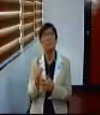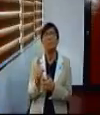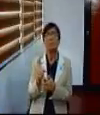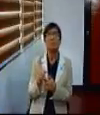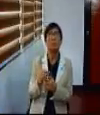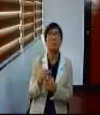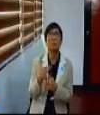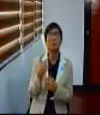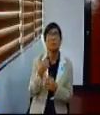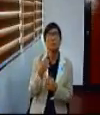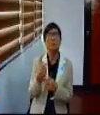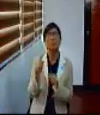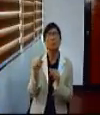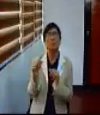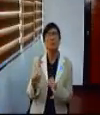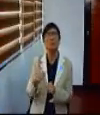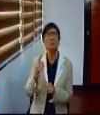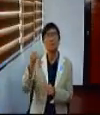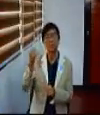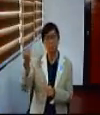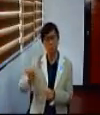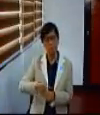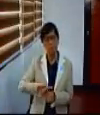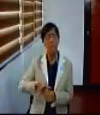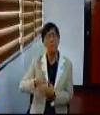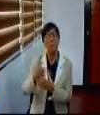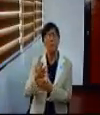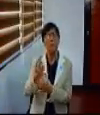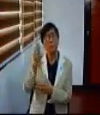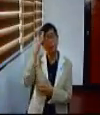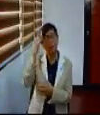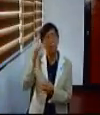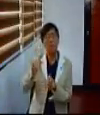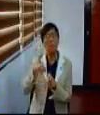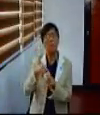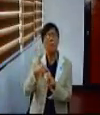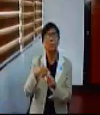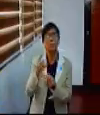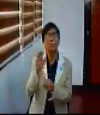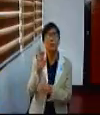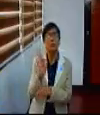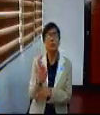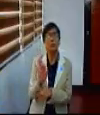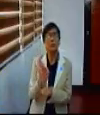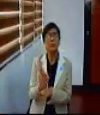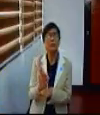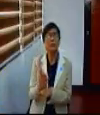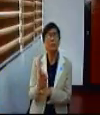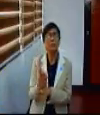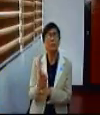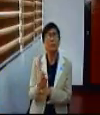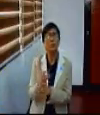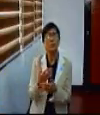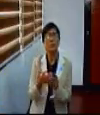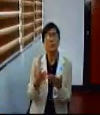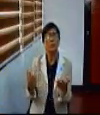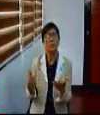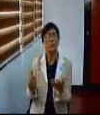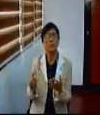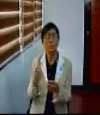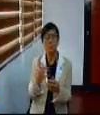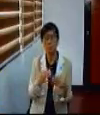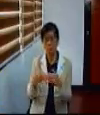saying you can invite them to share their knowledge on the facts. The facts may very well lead you to confirm